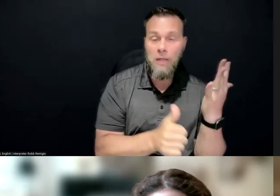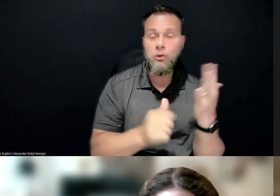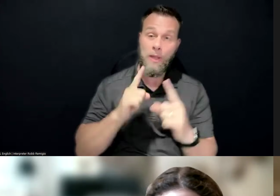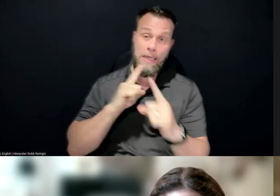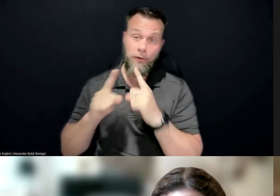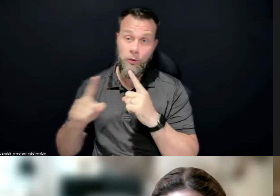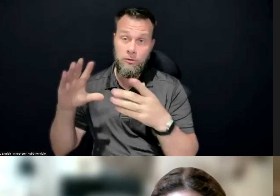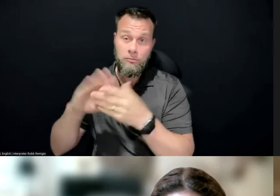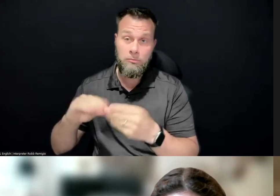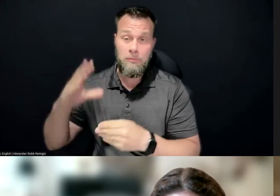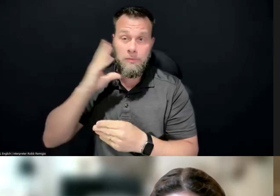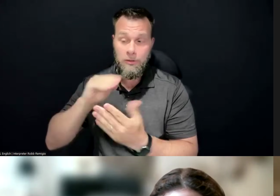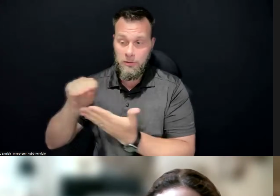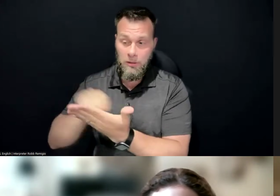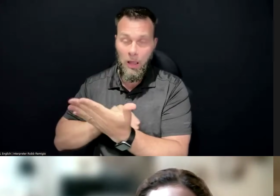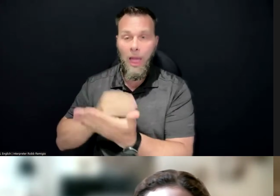experiences.